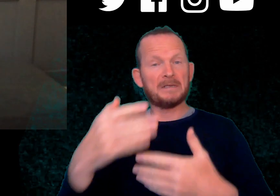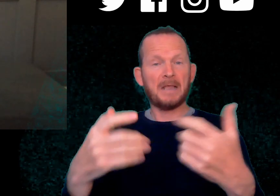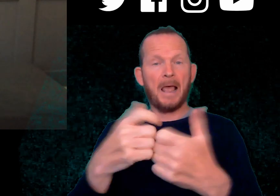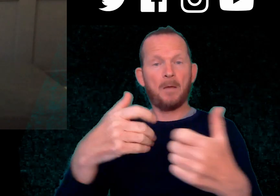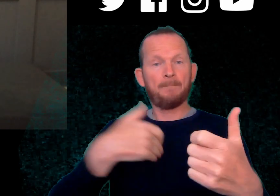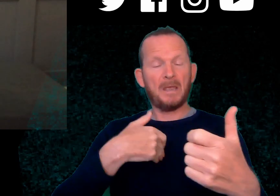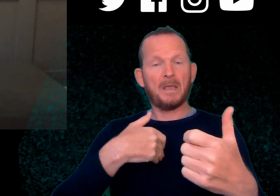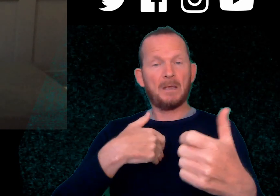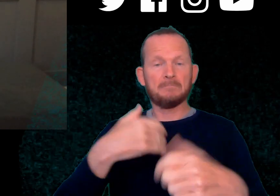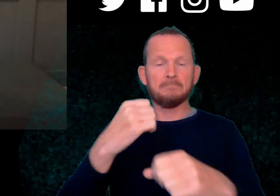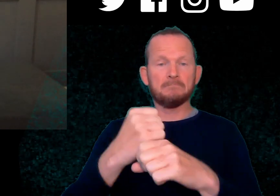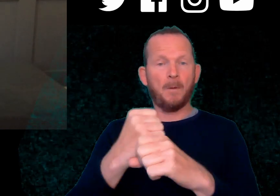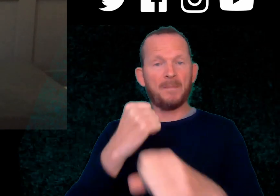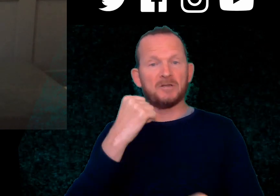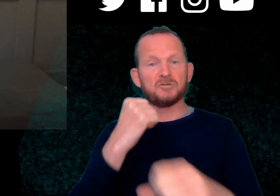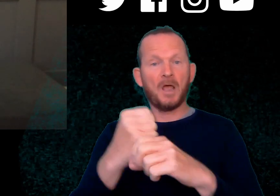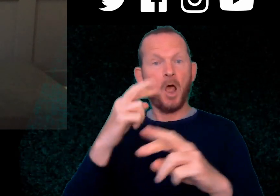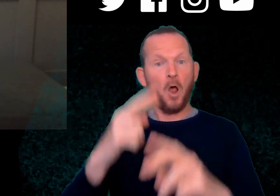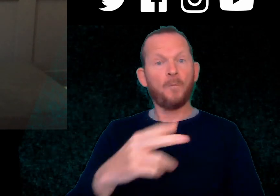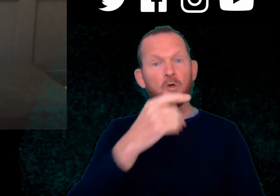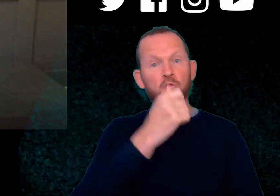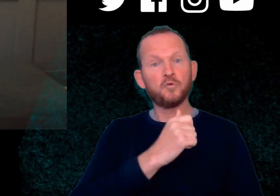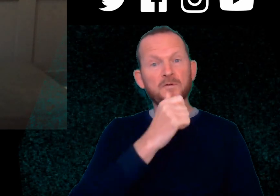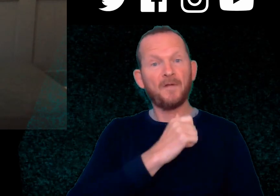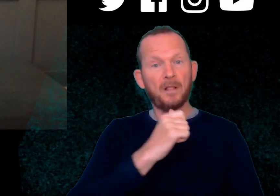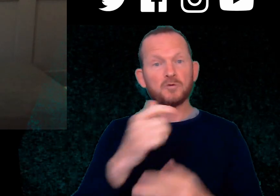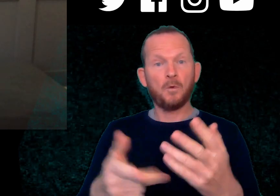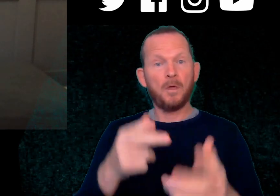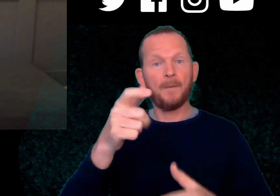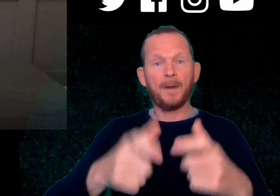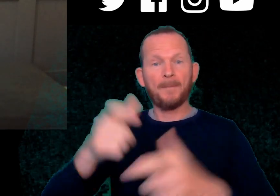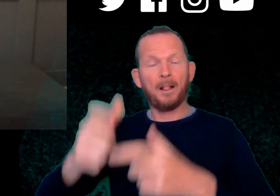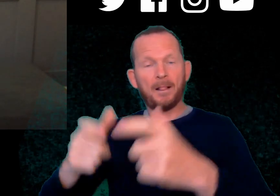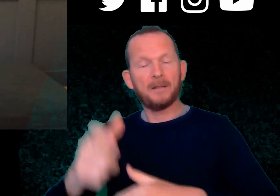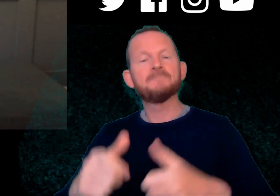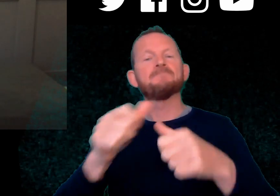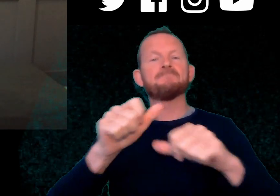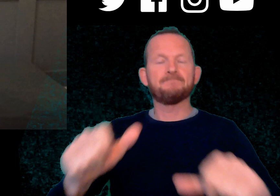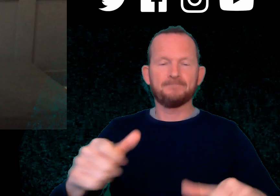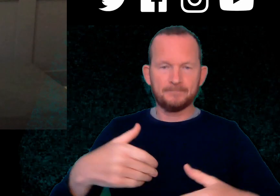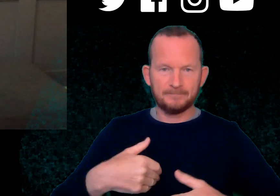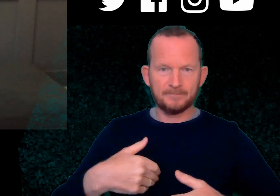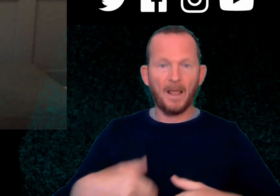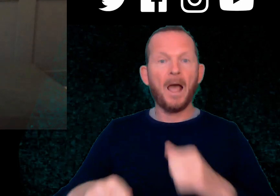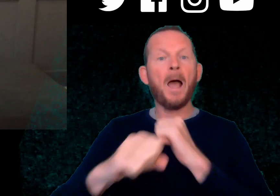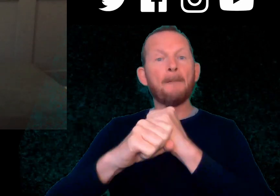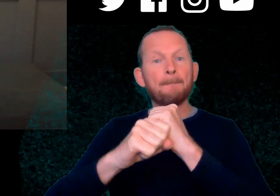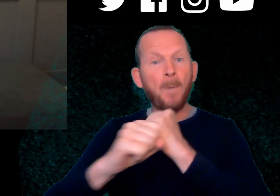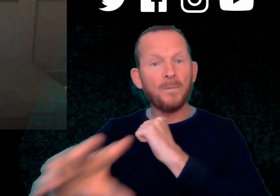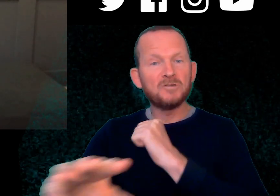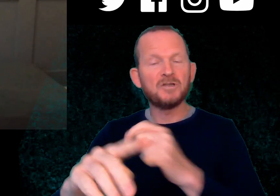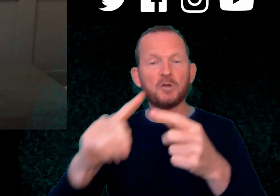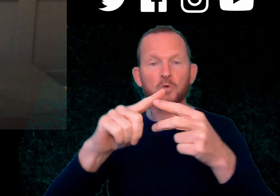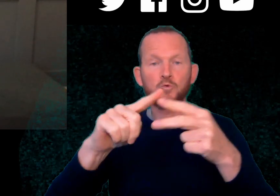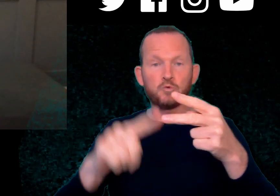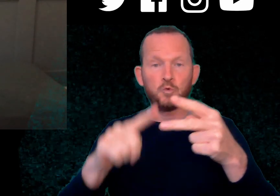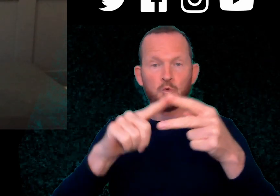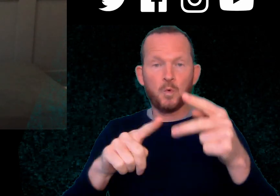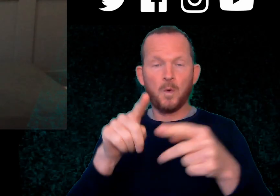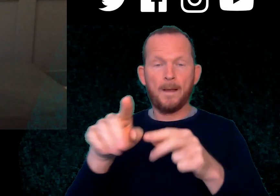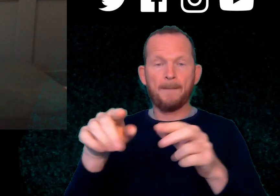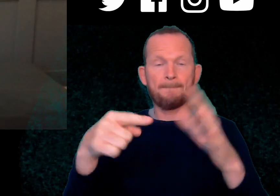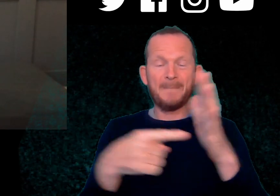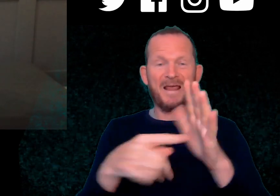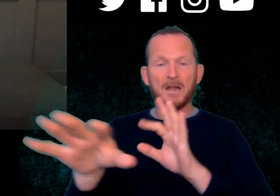get published in hopes it'll be useful to others. So with that being said, let's get into it. Now when it comes to publishing, there tends to be two